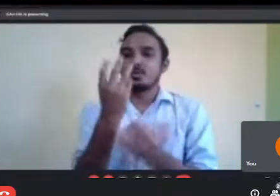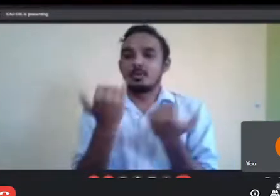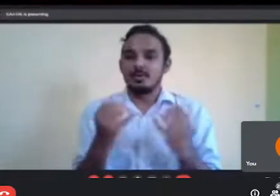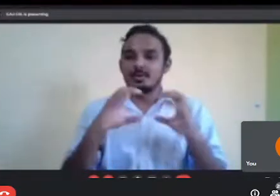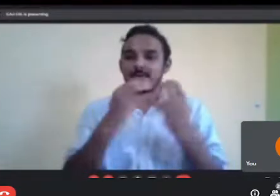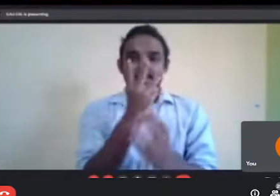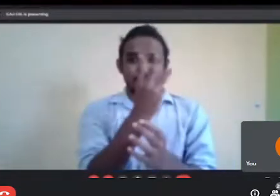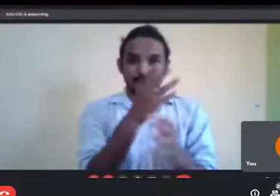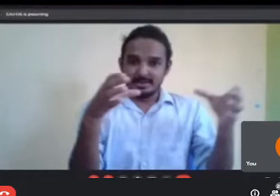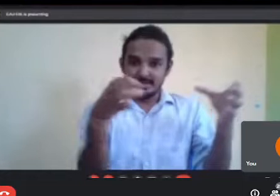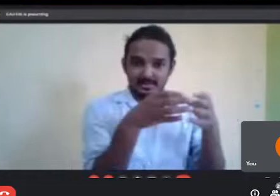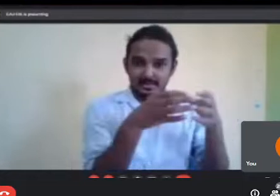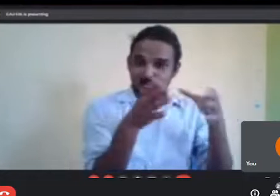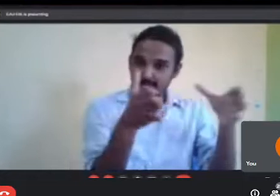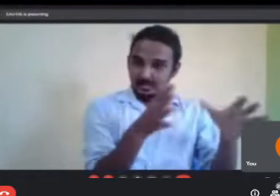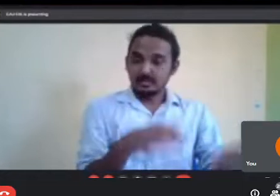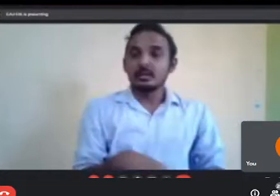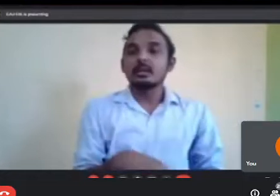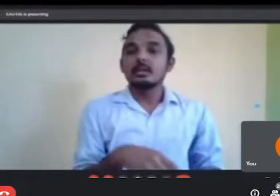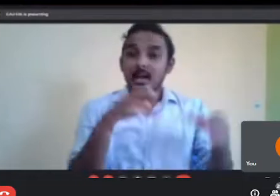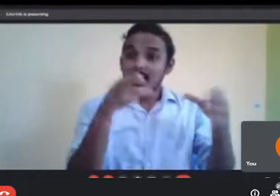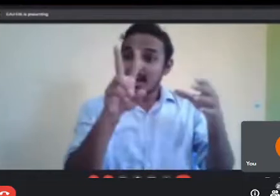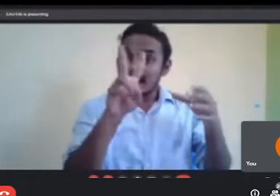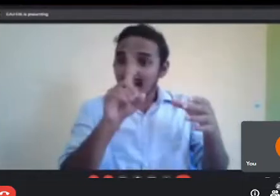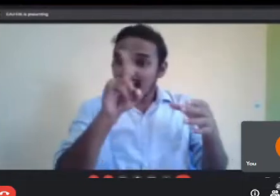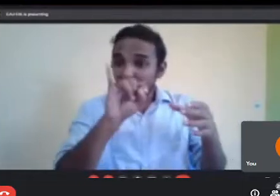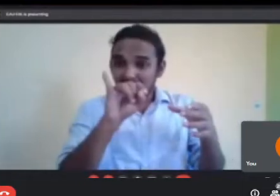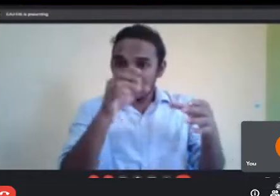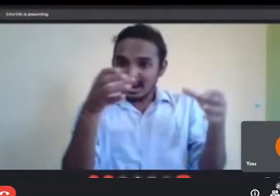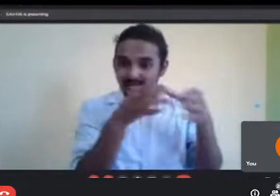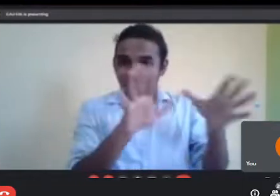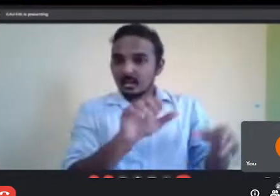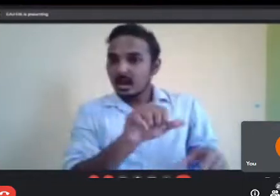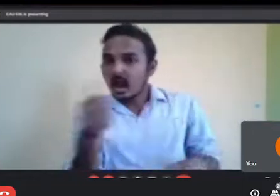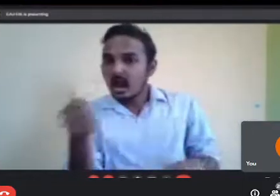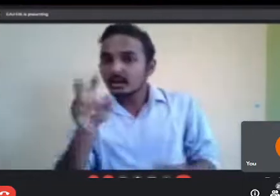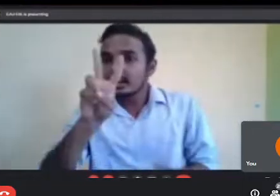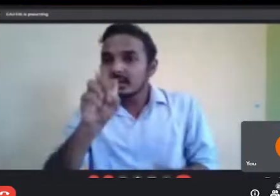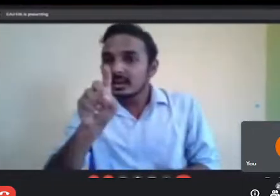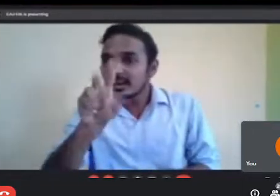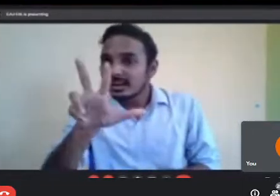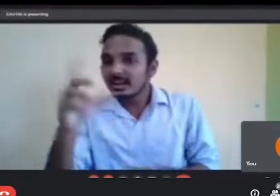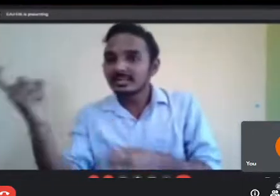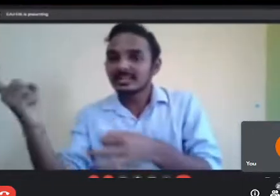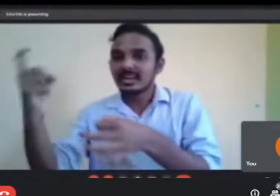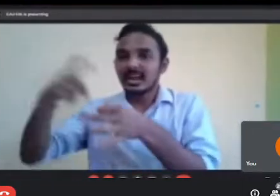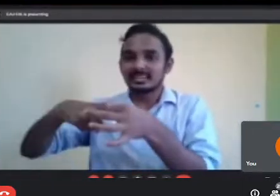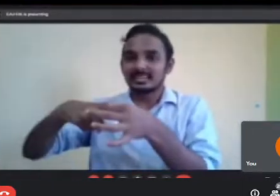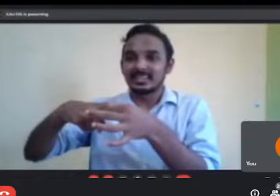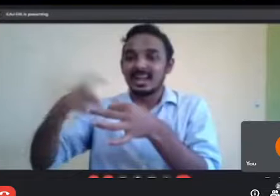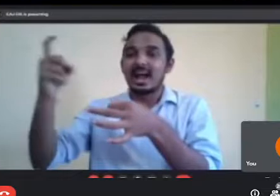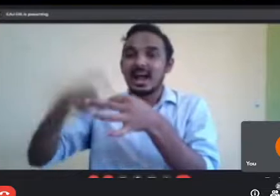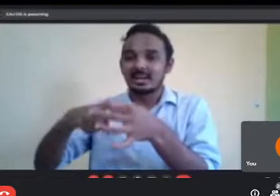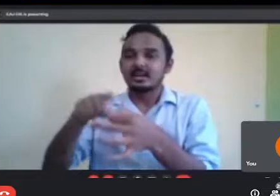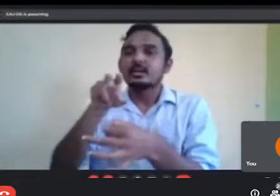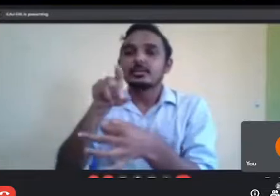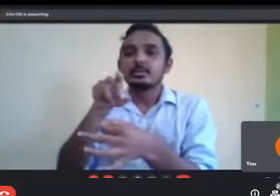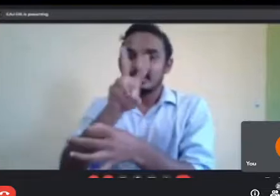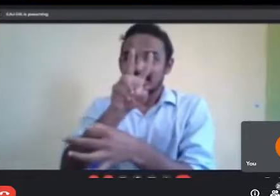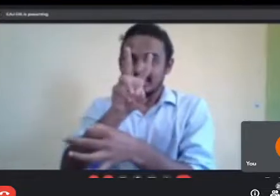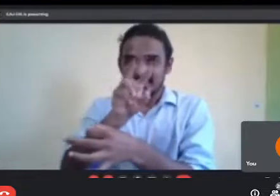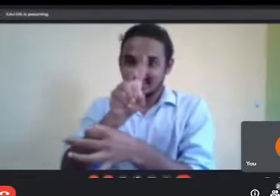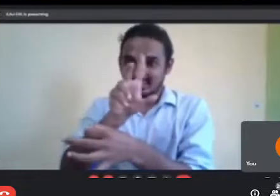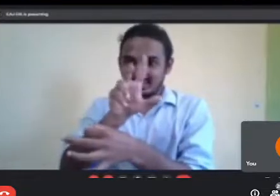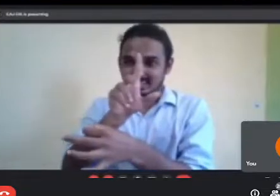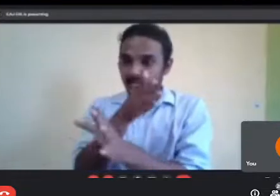So that was 3 classes, 2016 batch, 17 batch, and 18 batch. And the other 2018 cohort, there were only 2 classes.